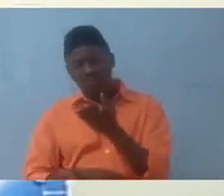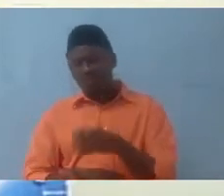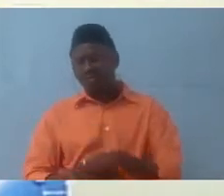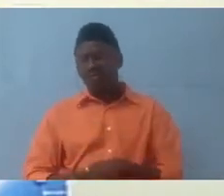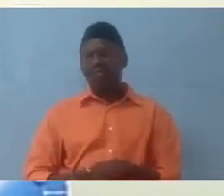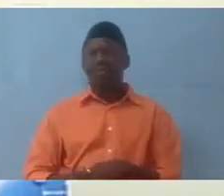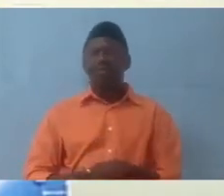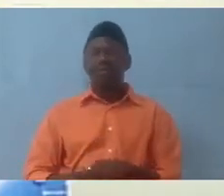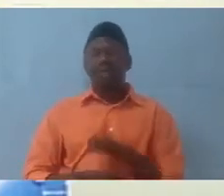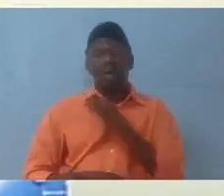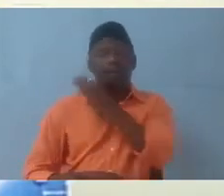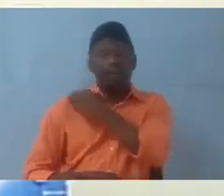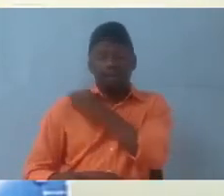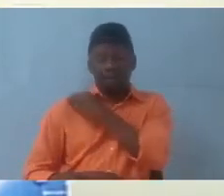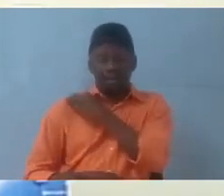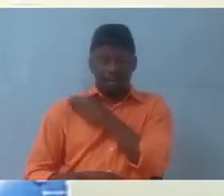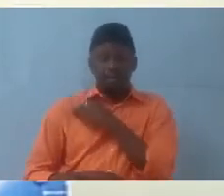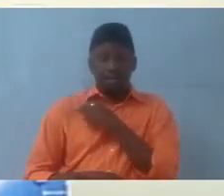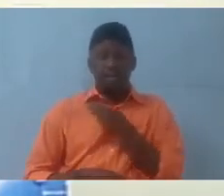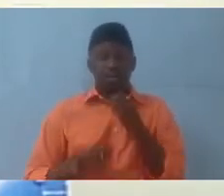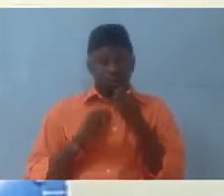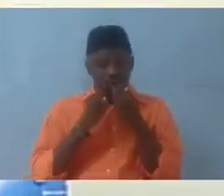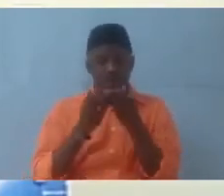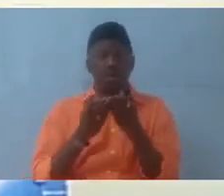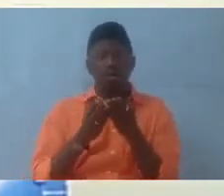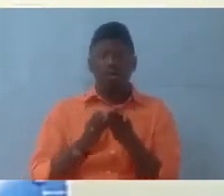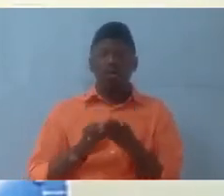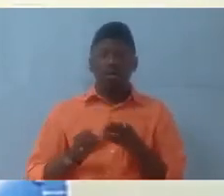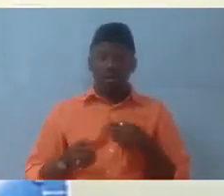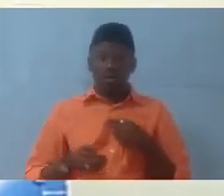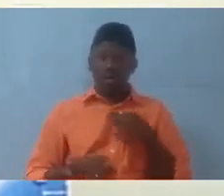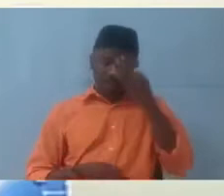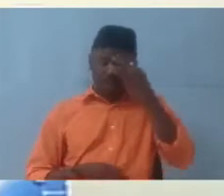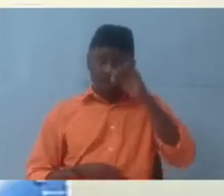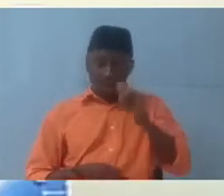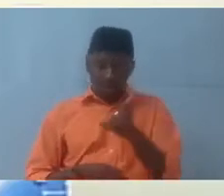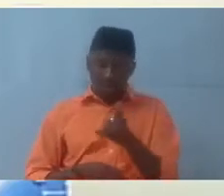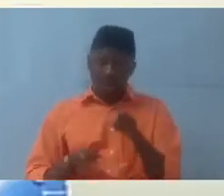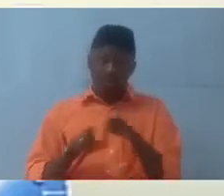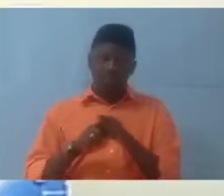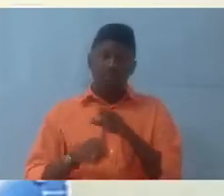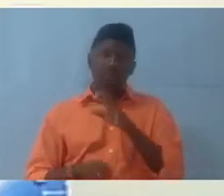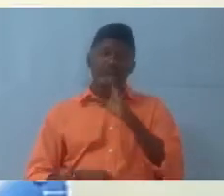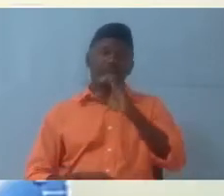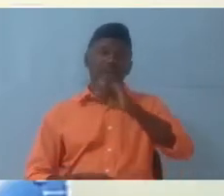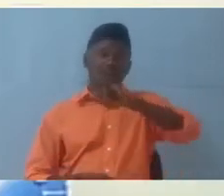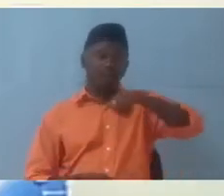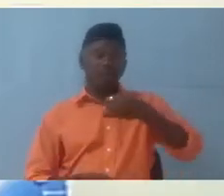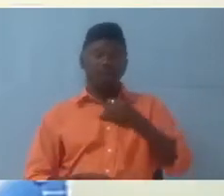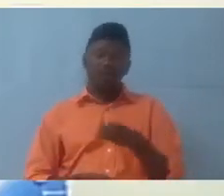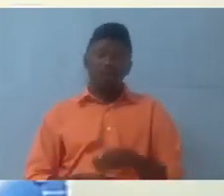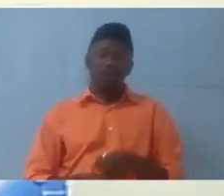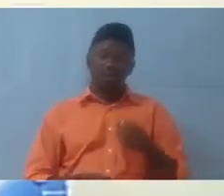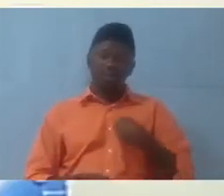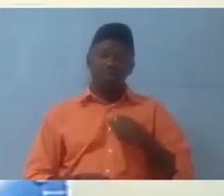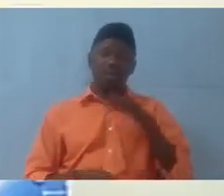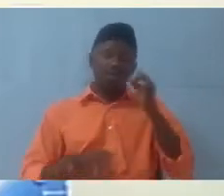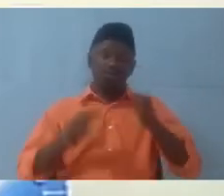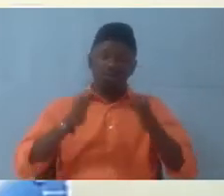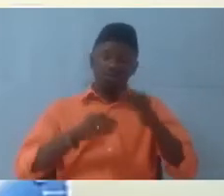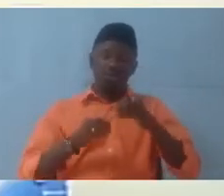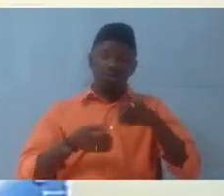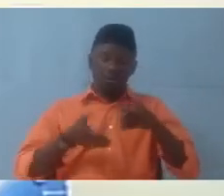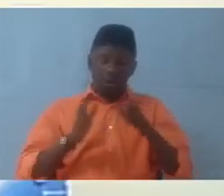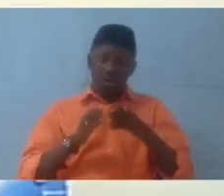made a comment. Master in agreeing with the CJ. Pour and ak CJ bi, that the reasoning was wrong.